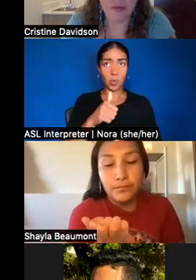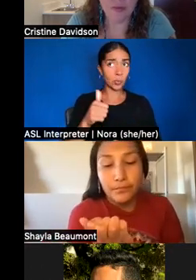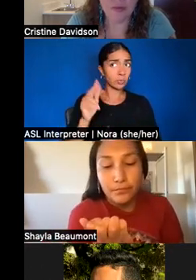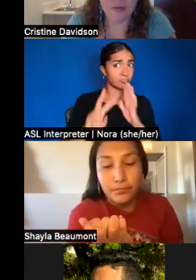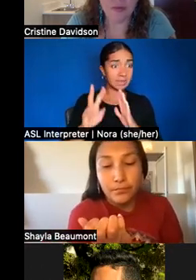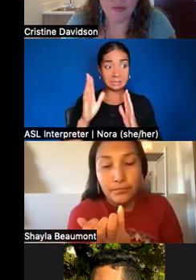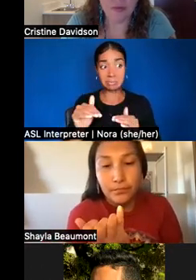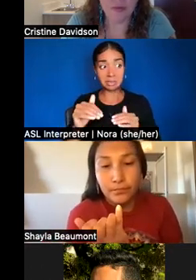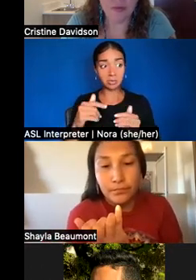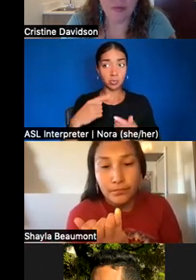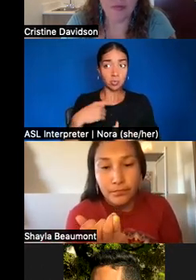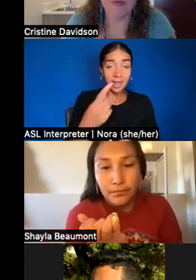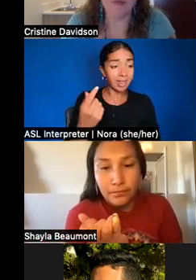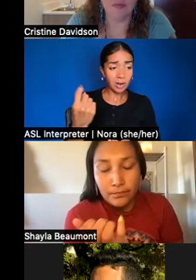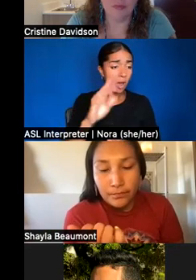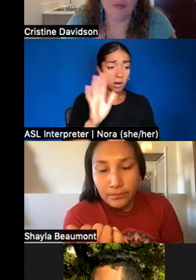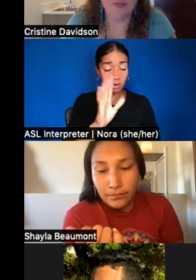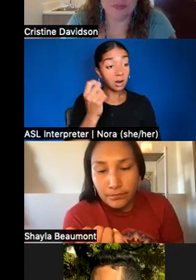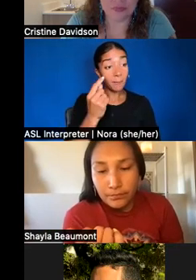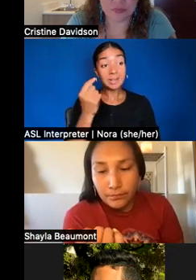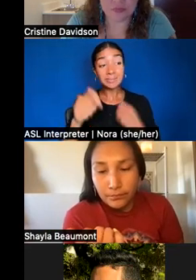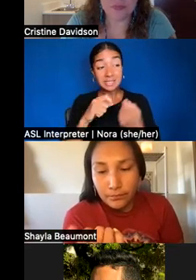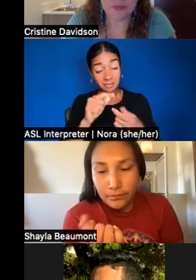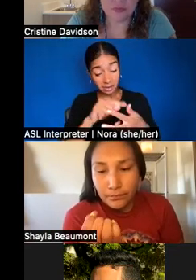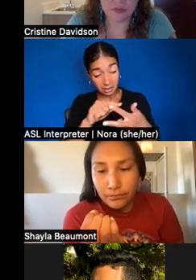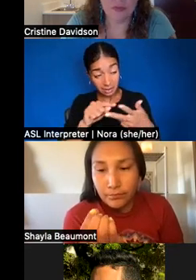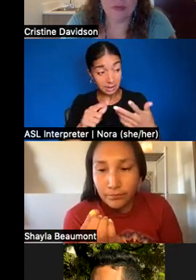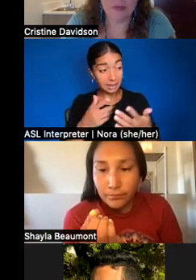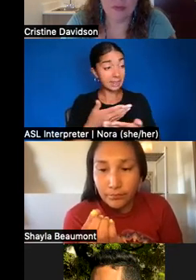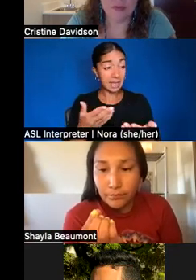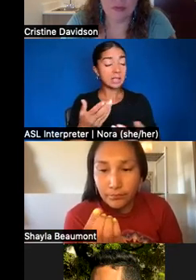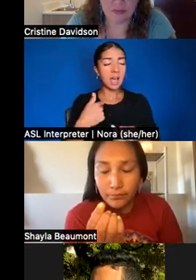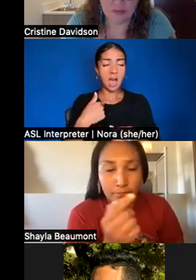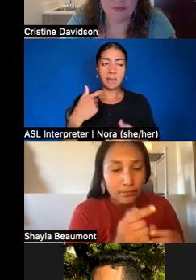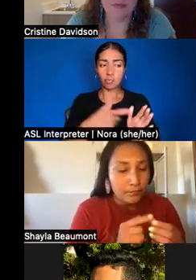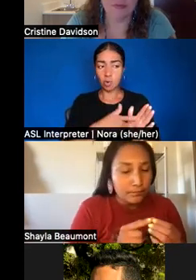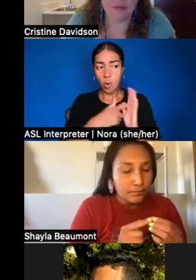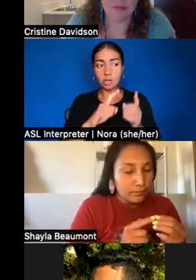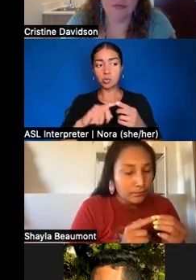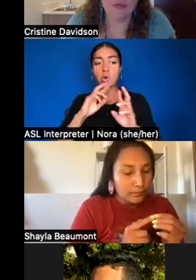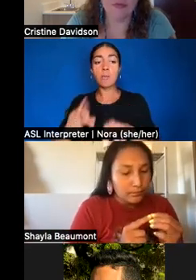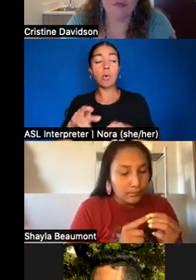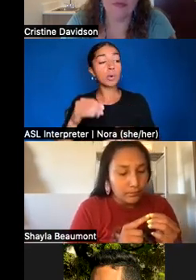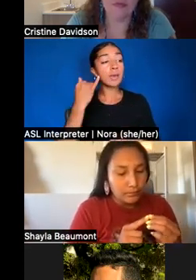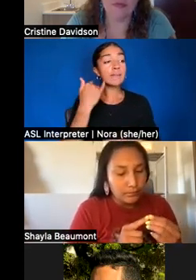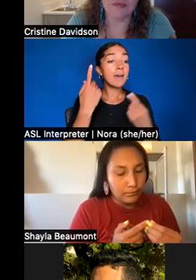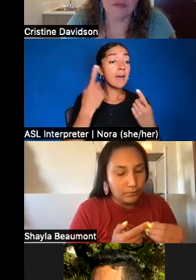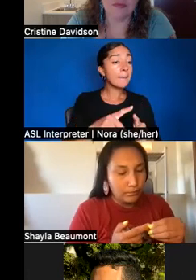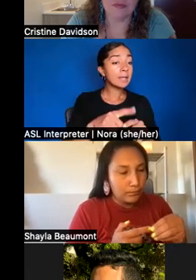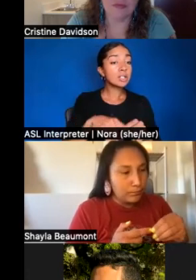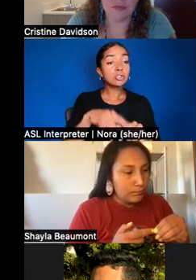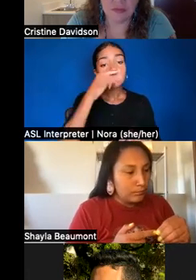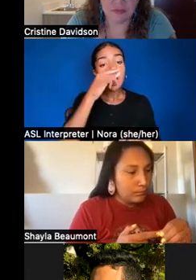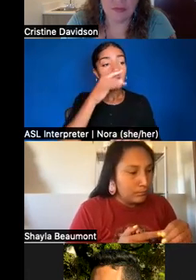I am a mandatory reporter. So if there's child abuse or neglect, if there's, expressions